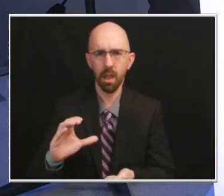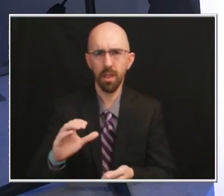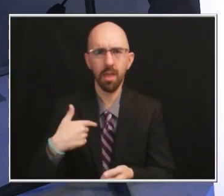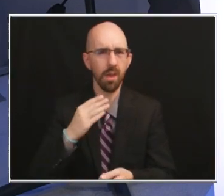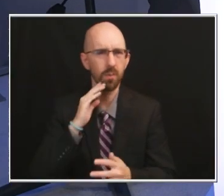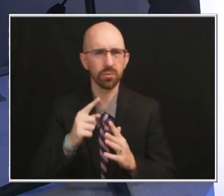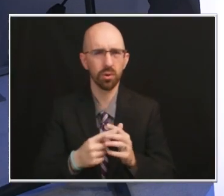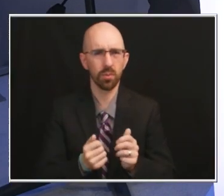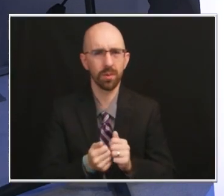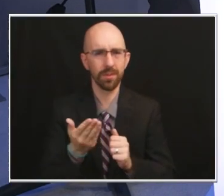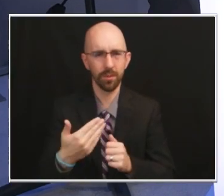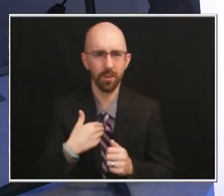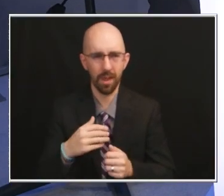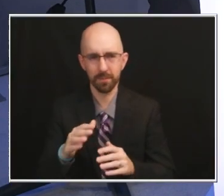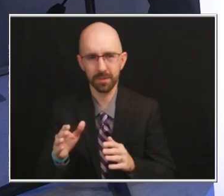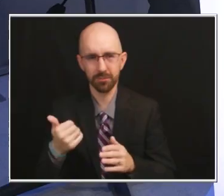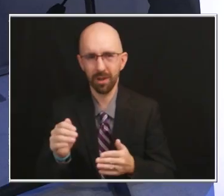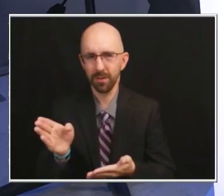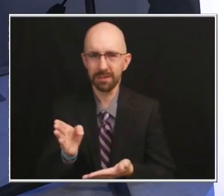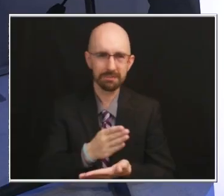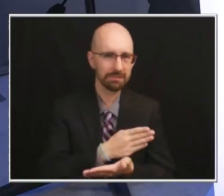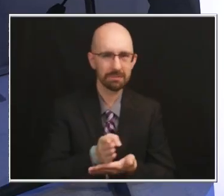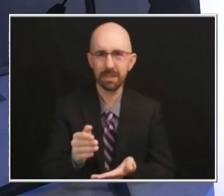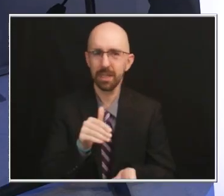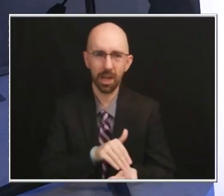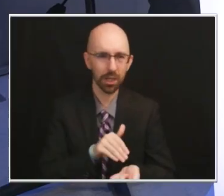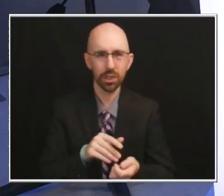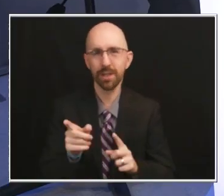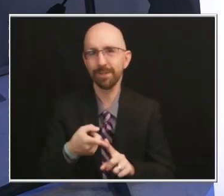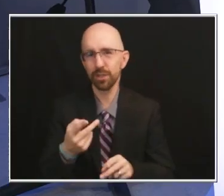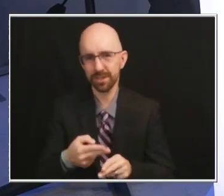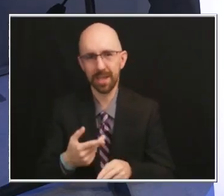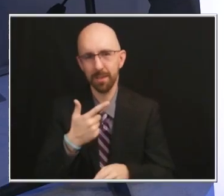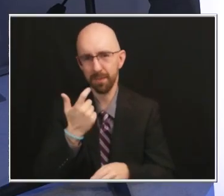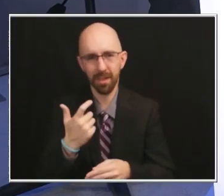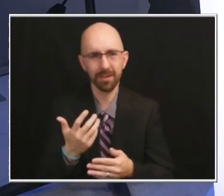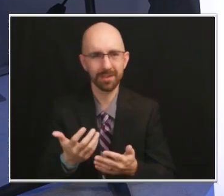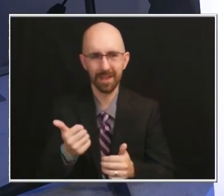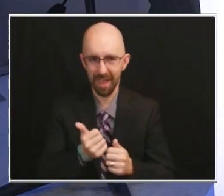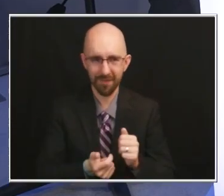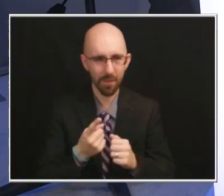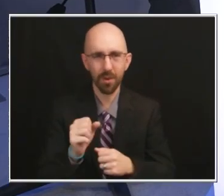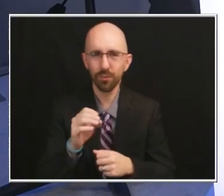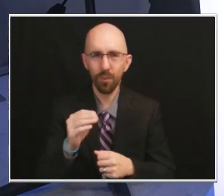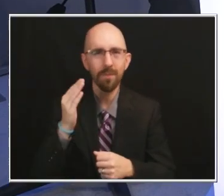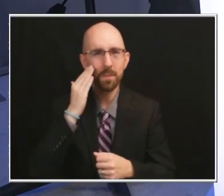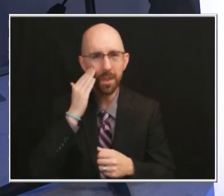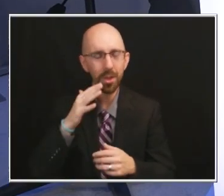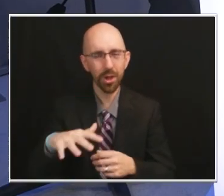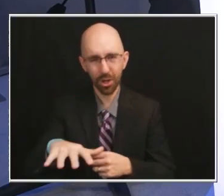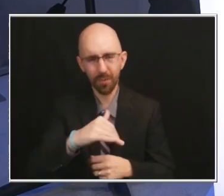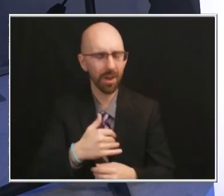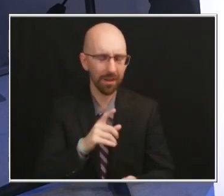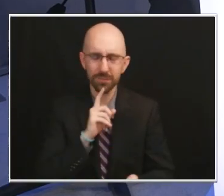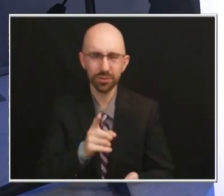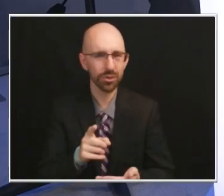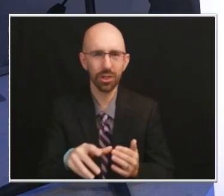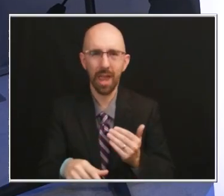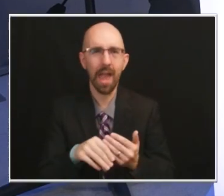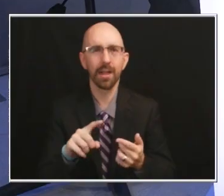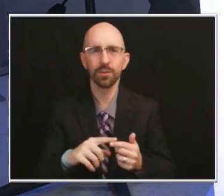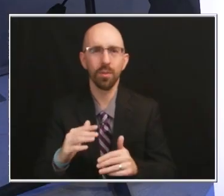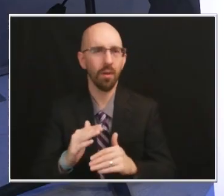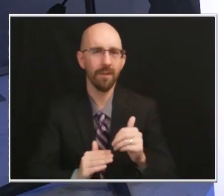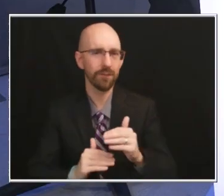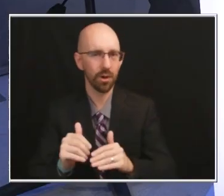hard. I'm vacillating between doctors and first names because everyone is so familiar, which I'm sure adds to the comfort of